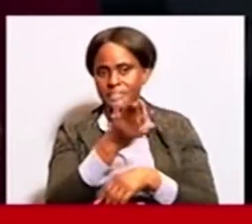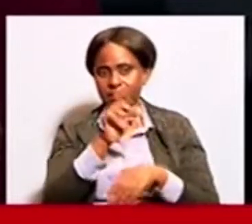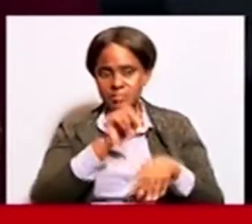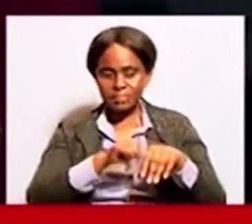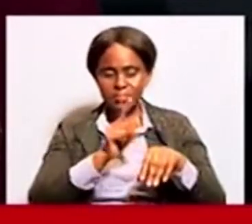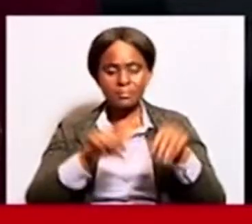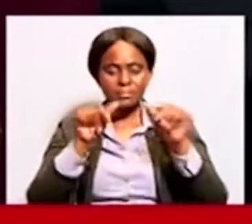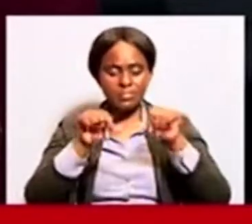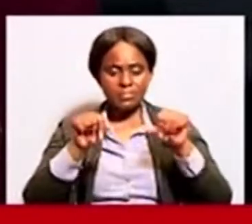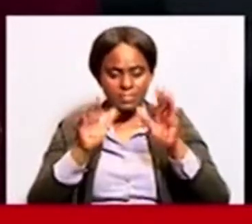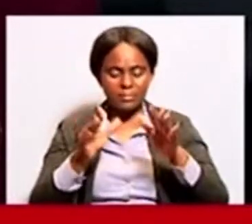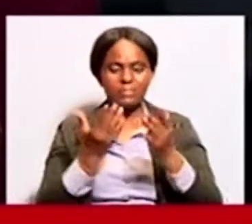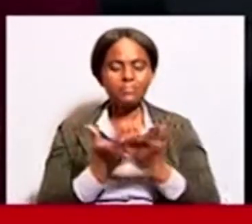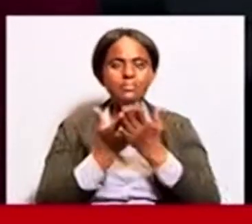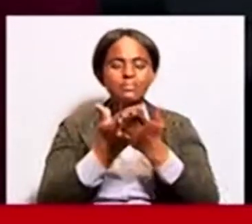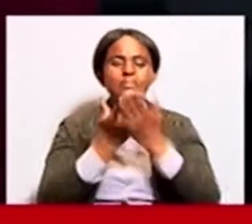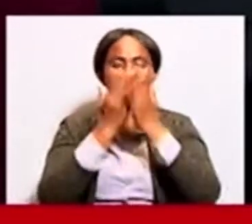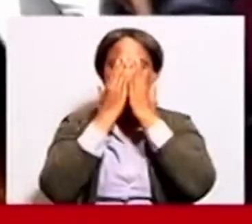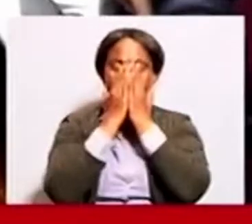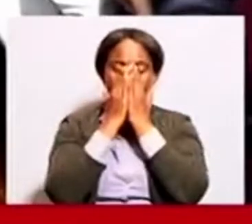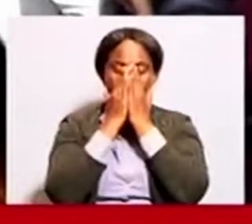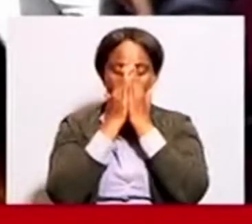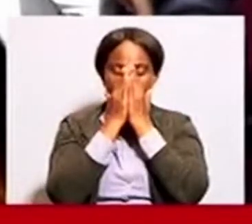of the audit. I submit.